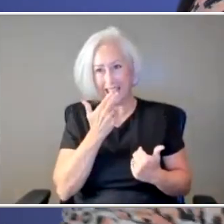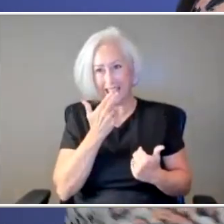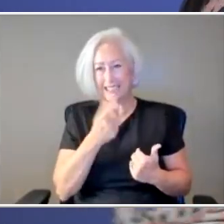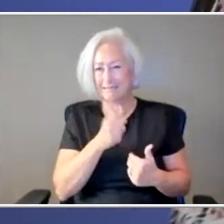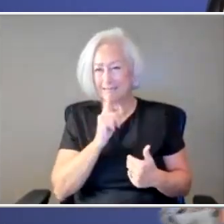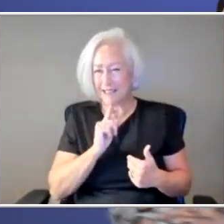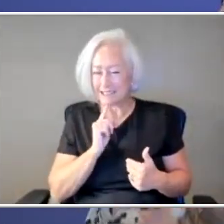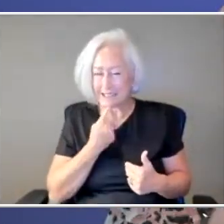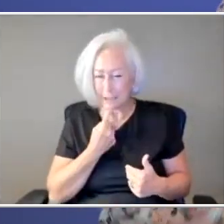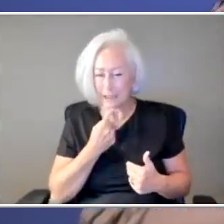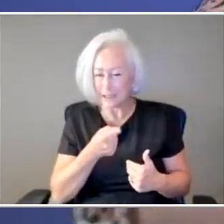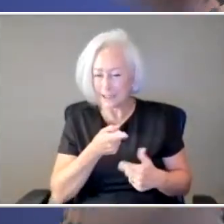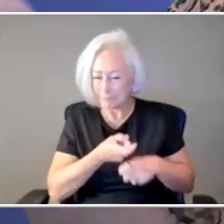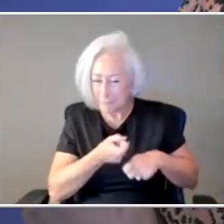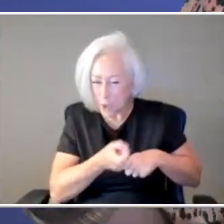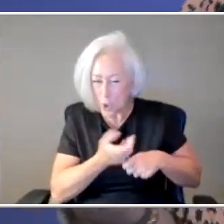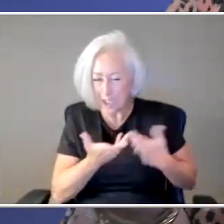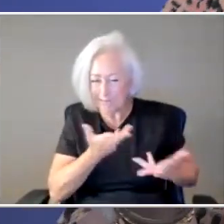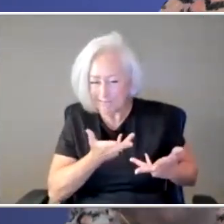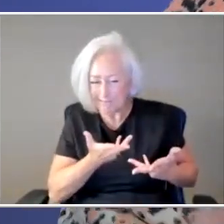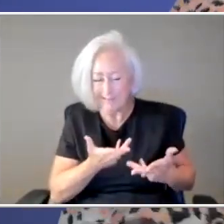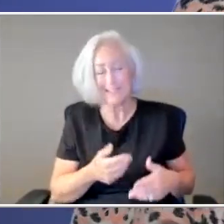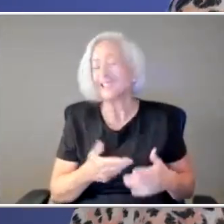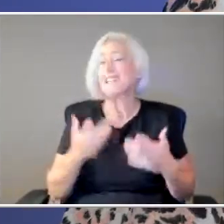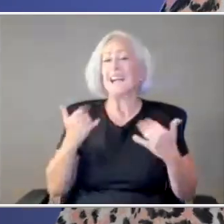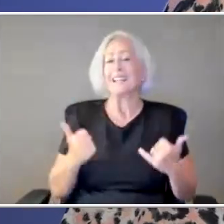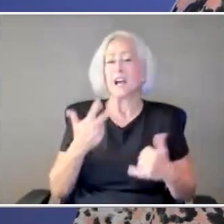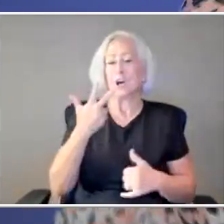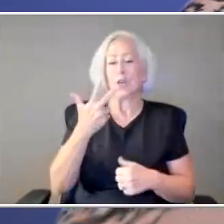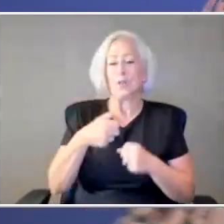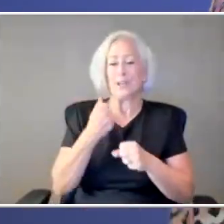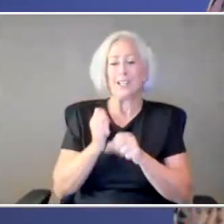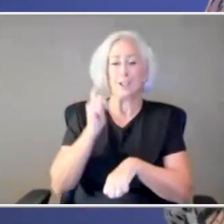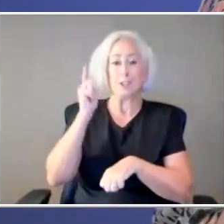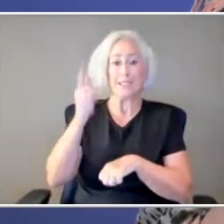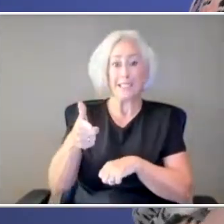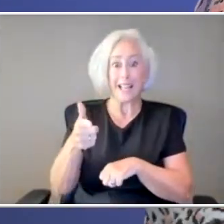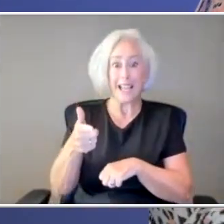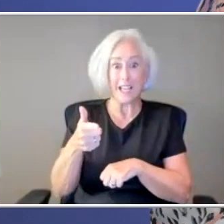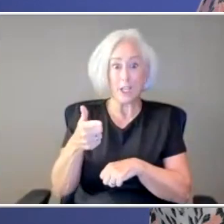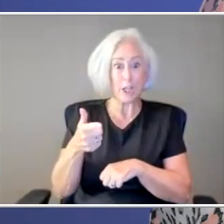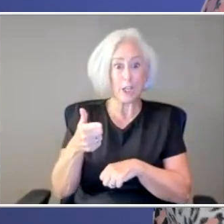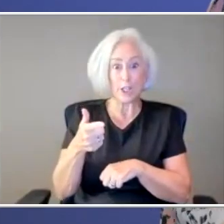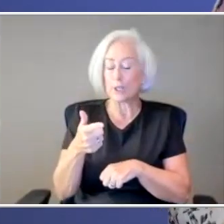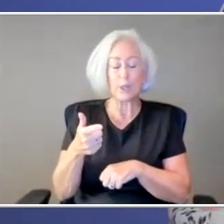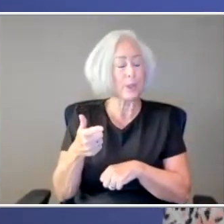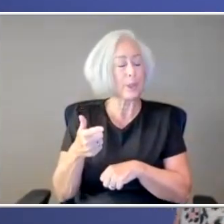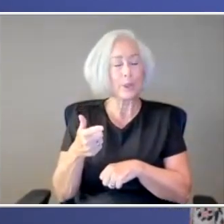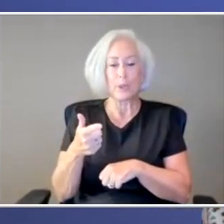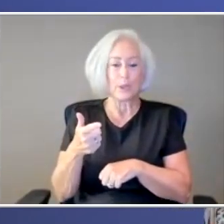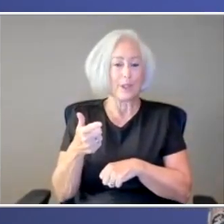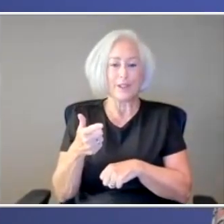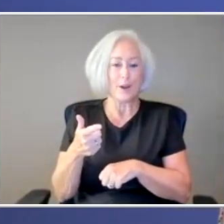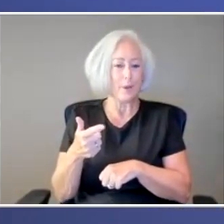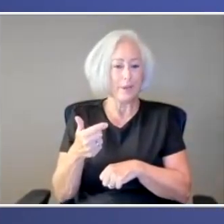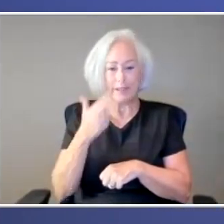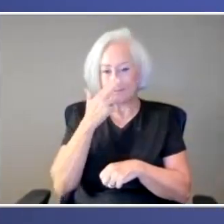And now that here we are 3 years later, and we've got running jokes, and I mean, Dr. Plunicki is a